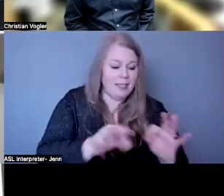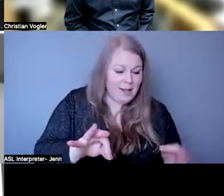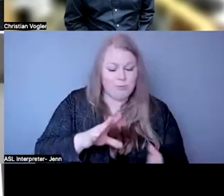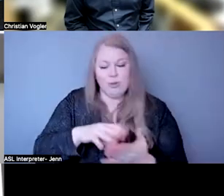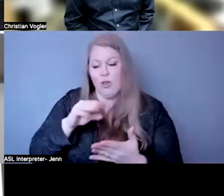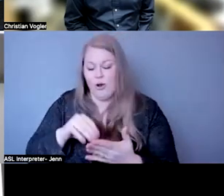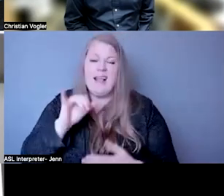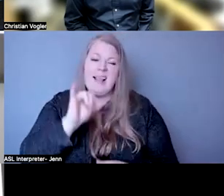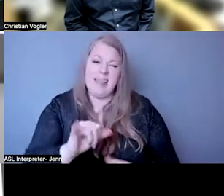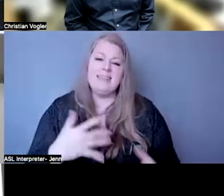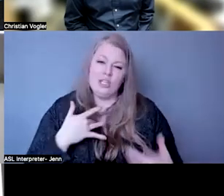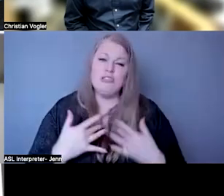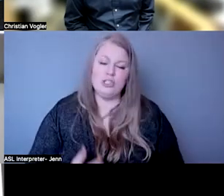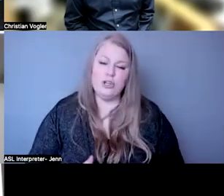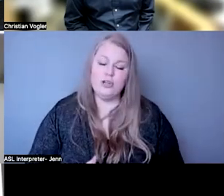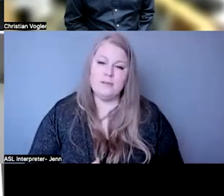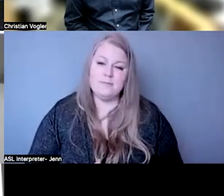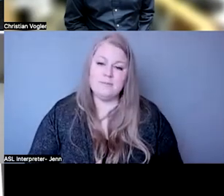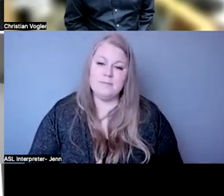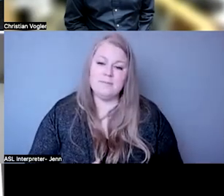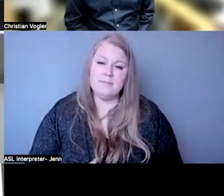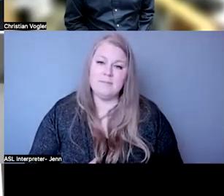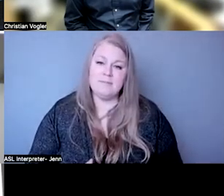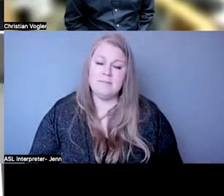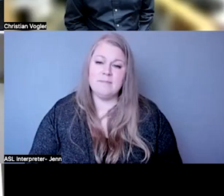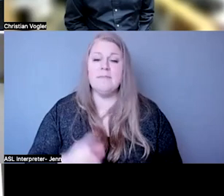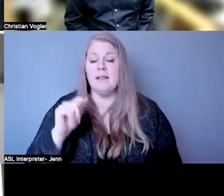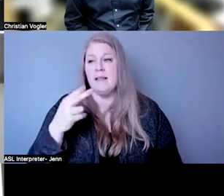that's a concern. So so